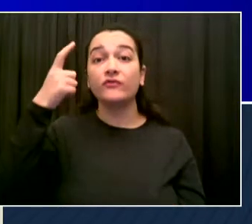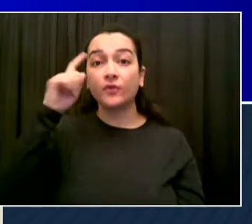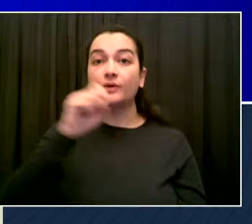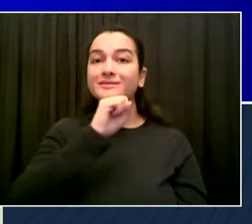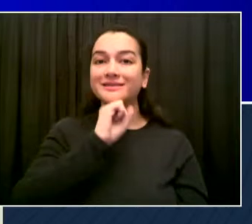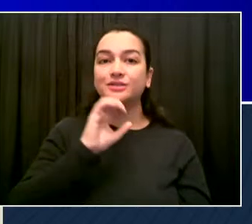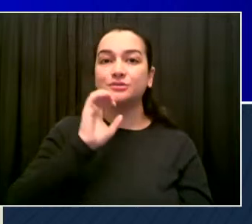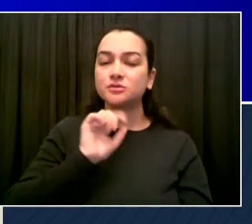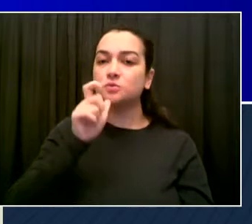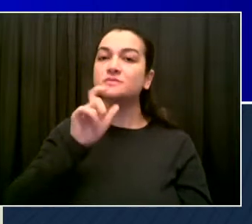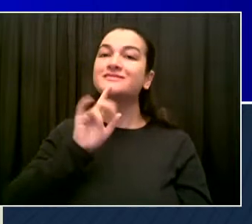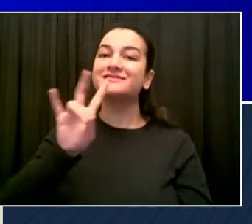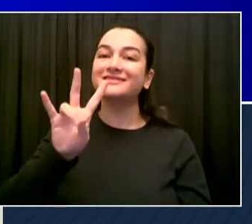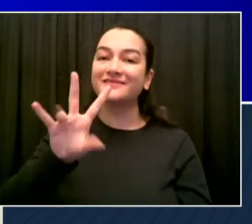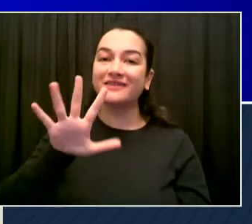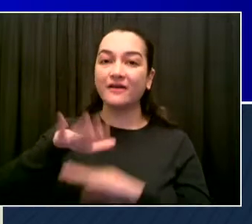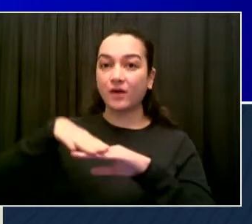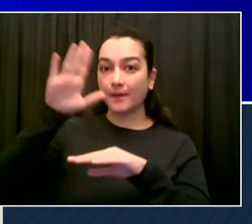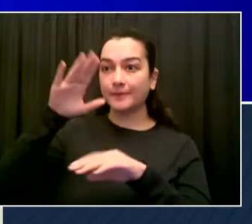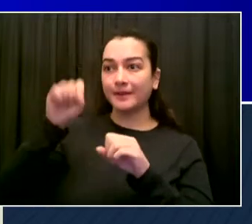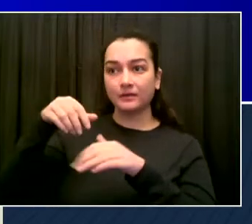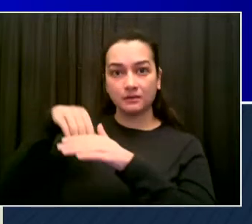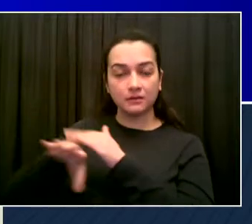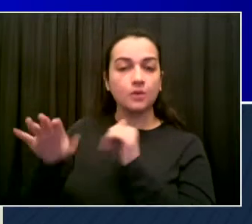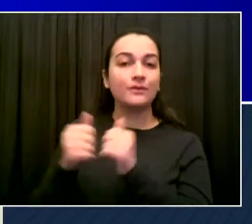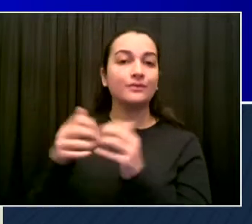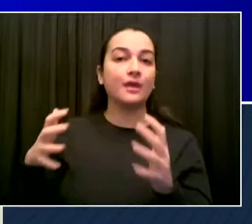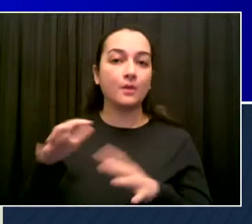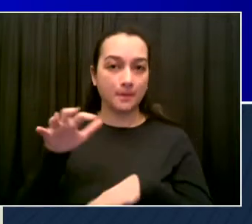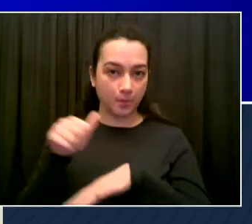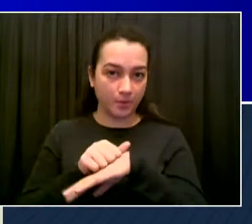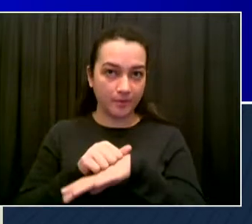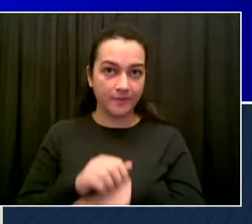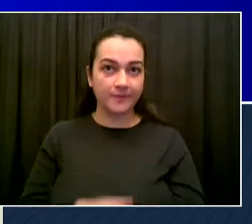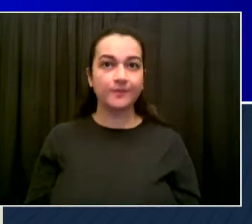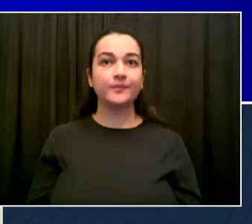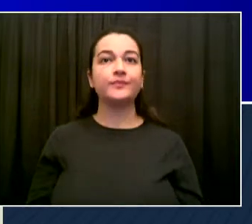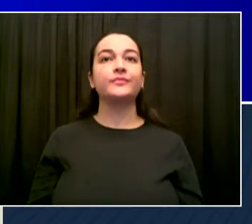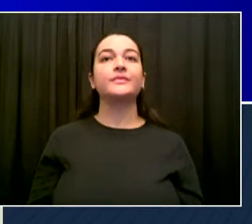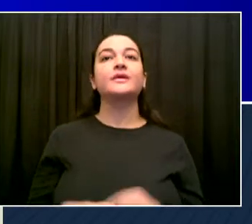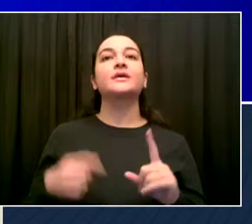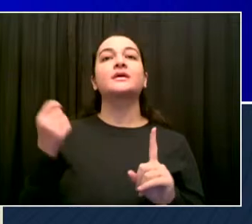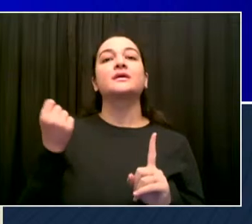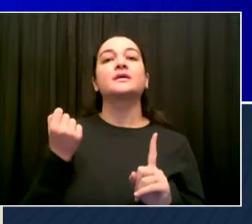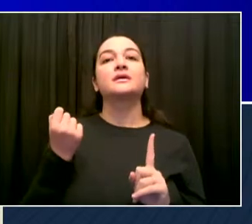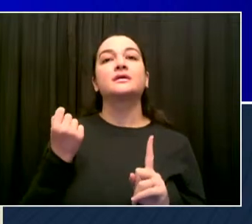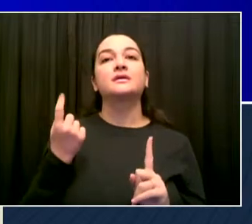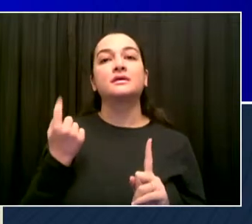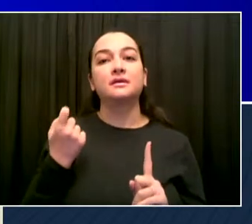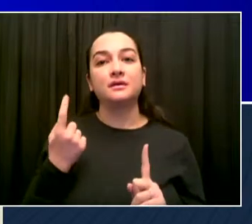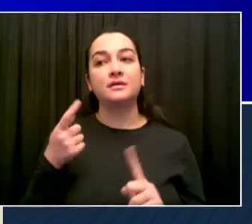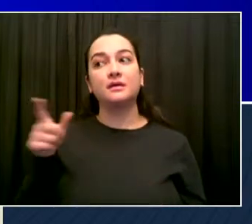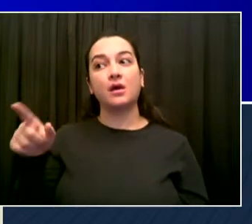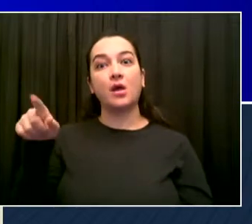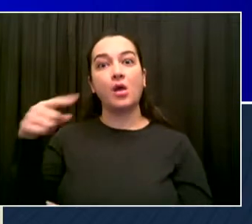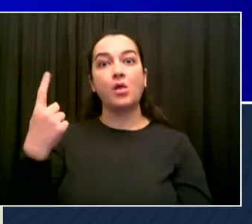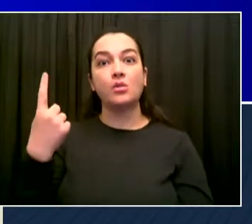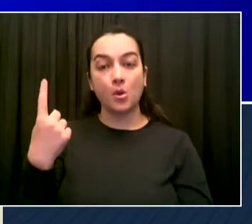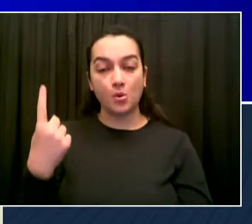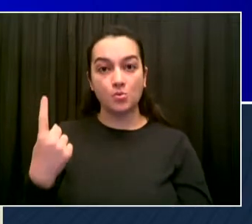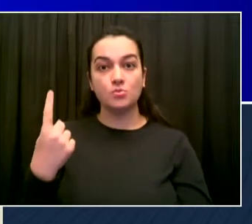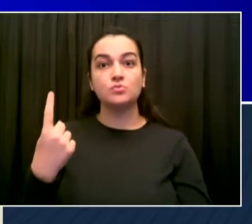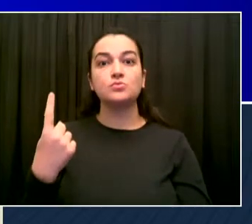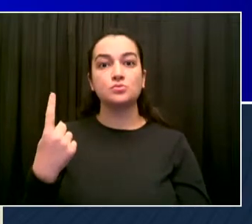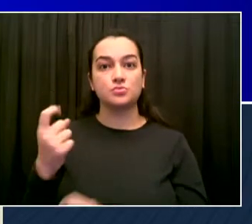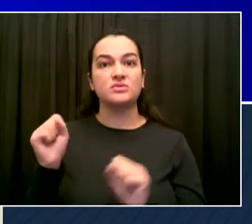companion, an aide, someone to come with them. Guess what? The companion now can also get vaccinated on the spot. So